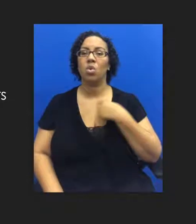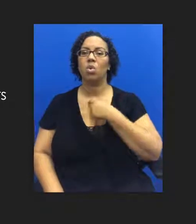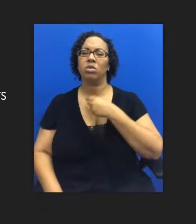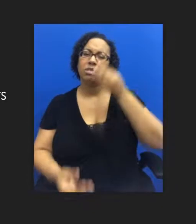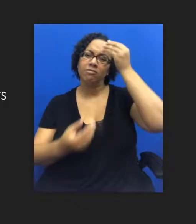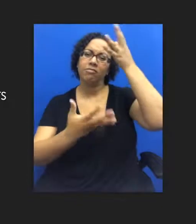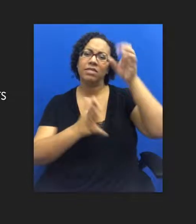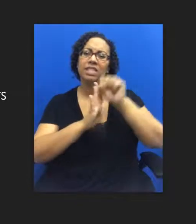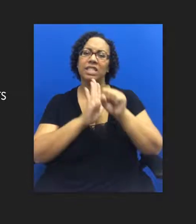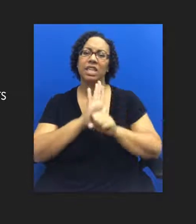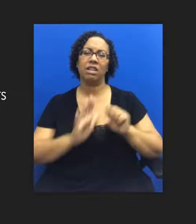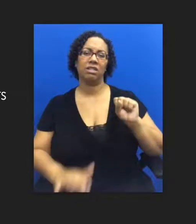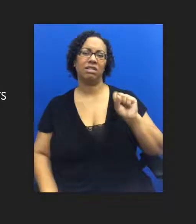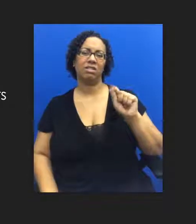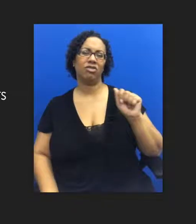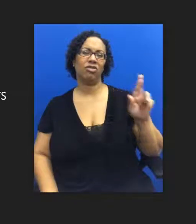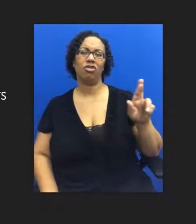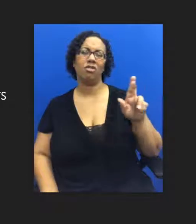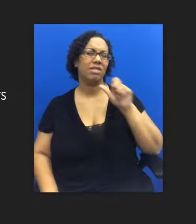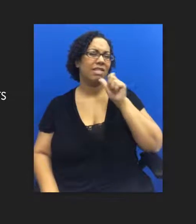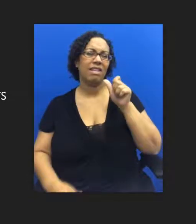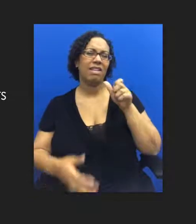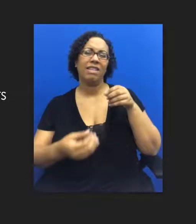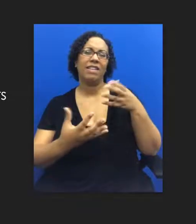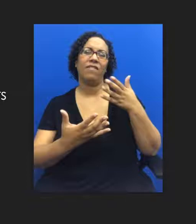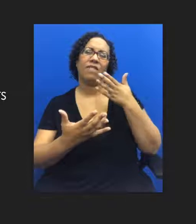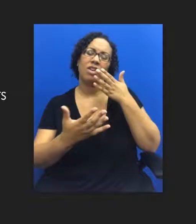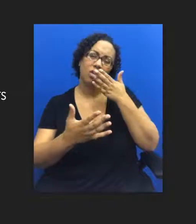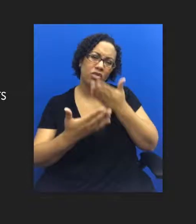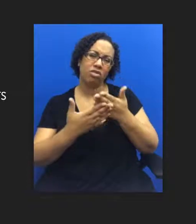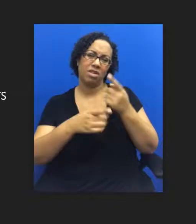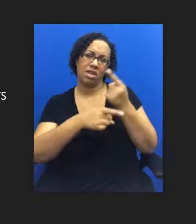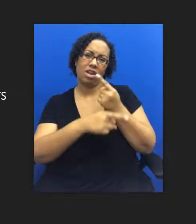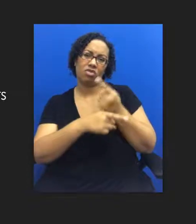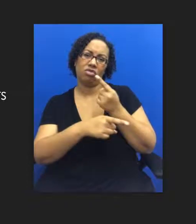Texas have their accountability based on the STAR assessment.